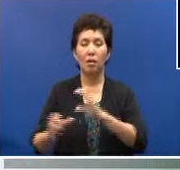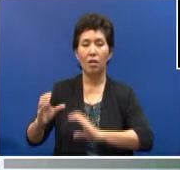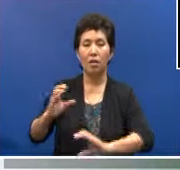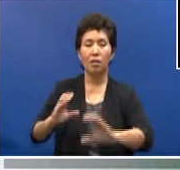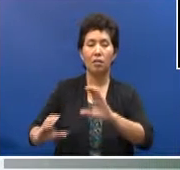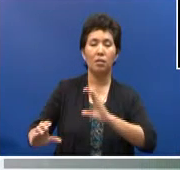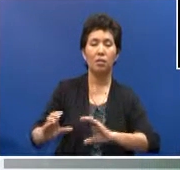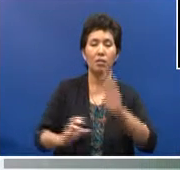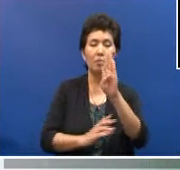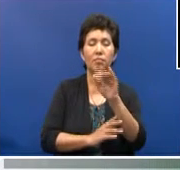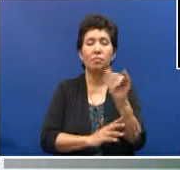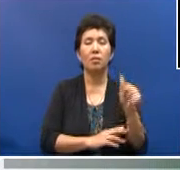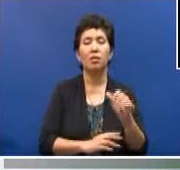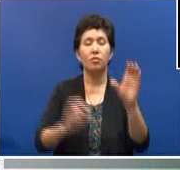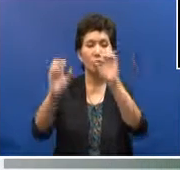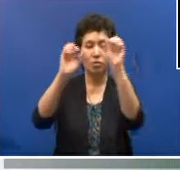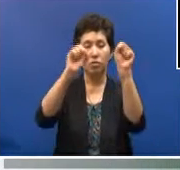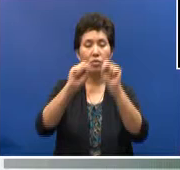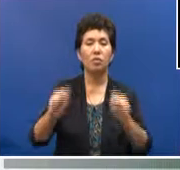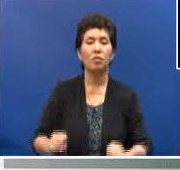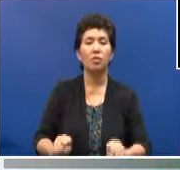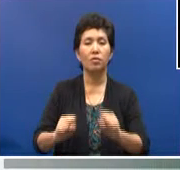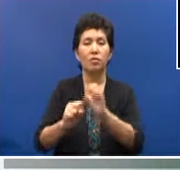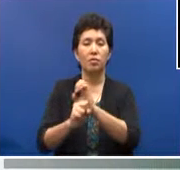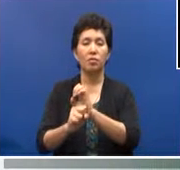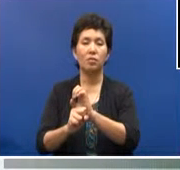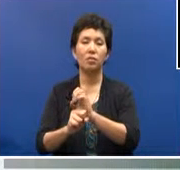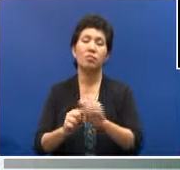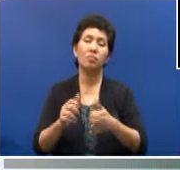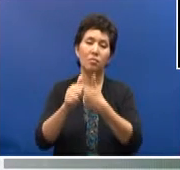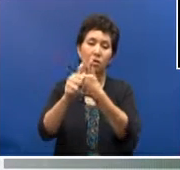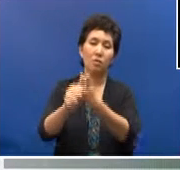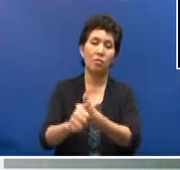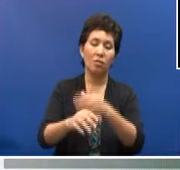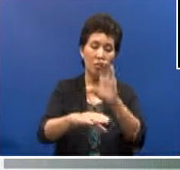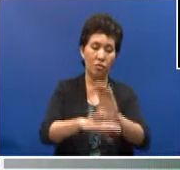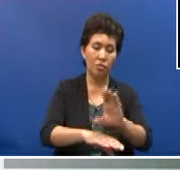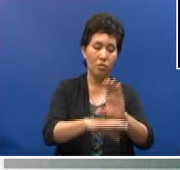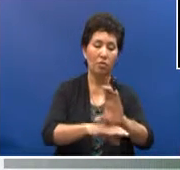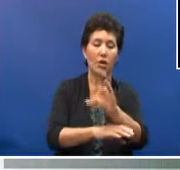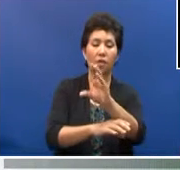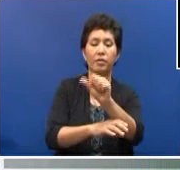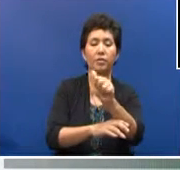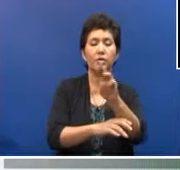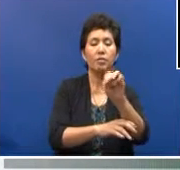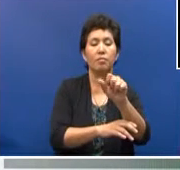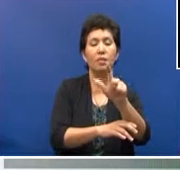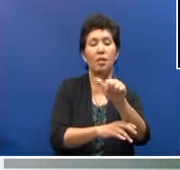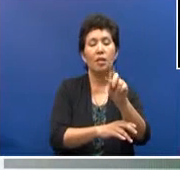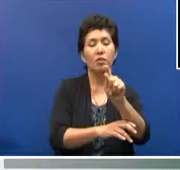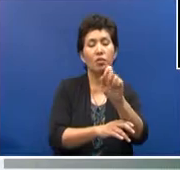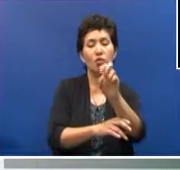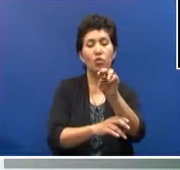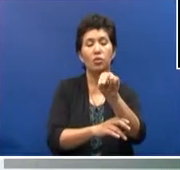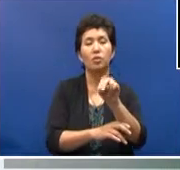by structural assimilation as opposed to cultural assimilation. Okay, so you can see how